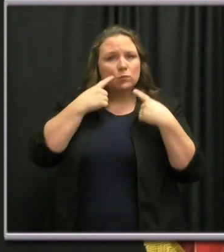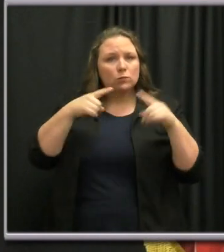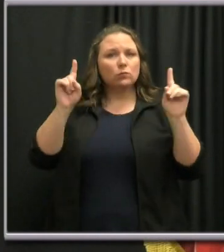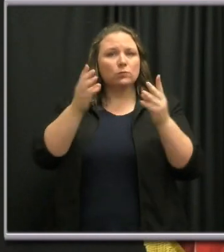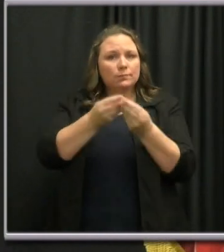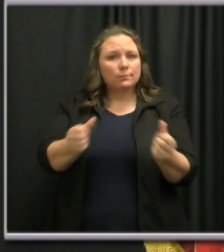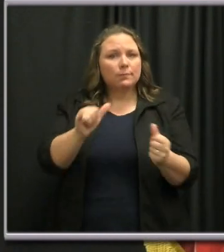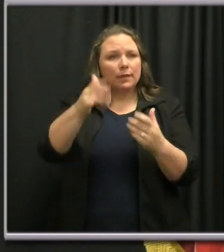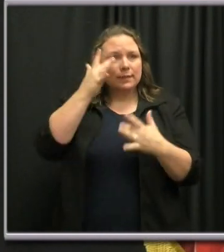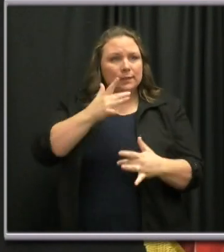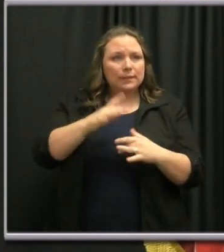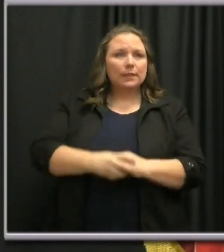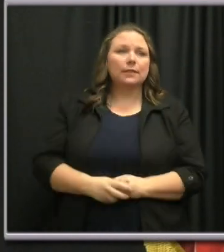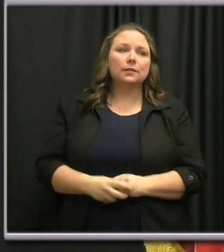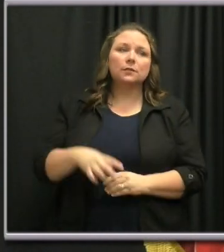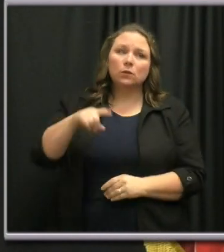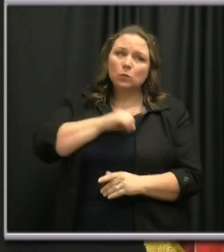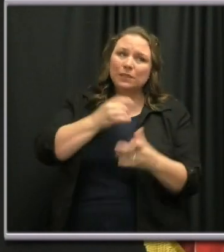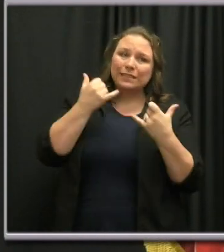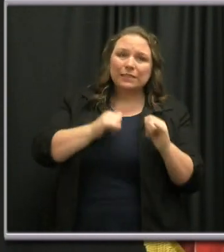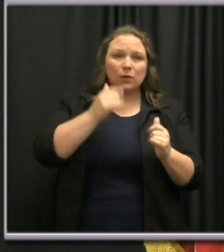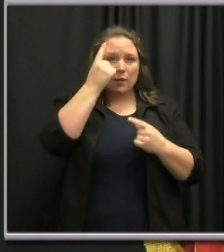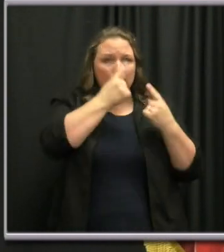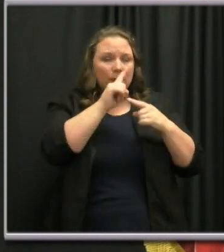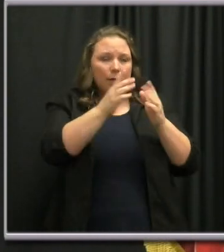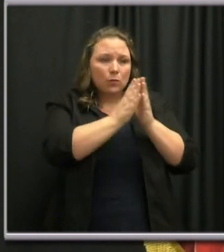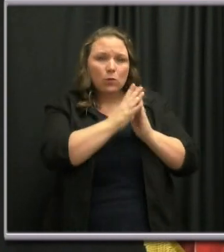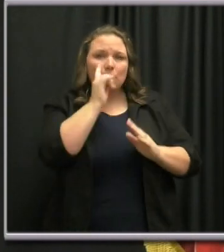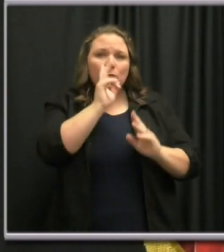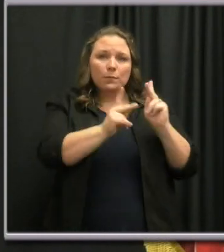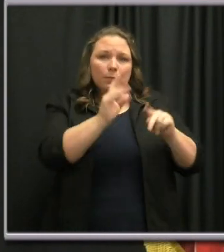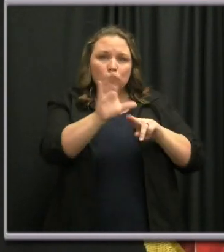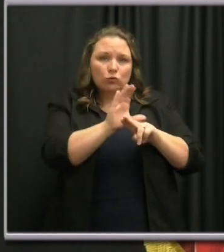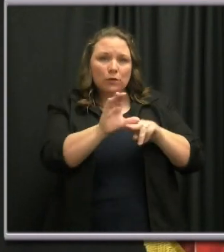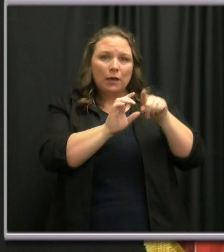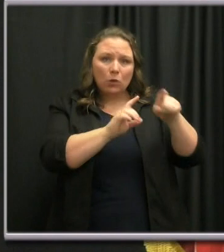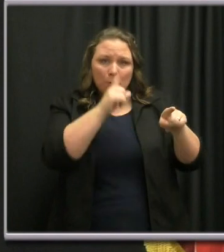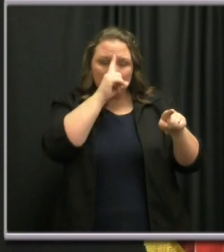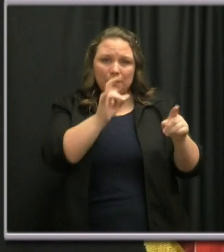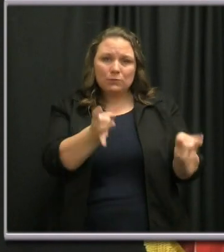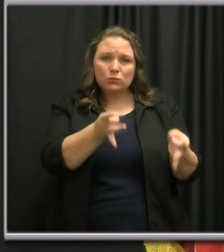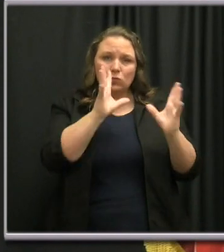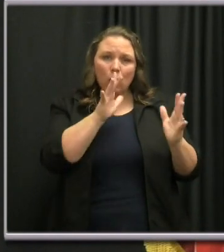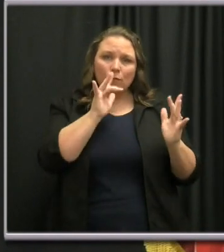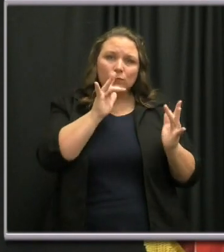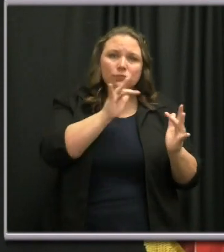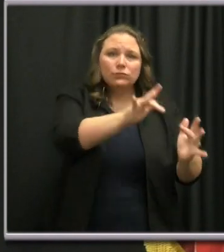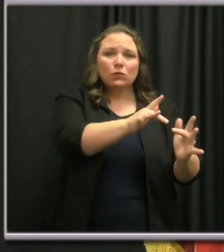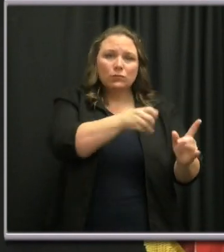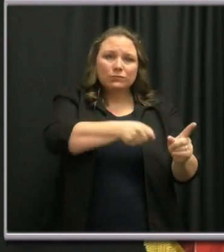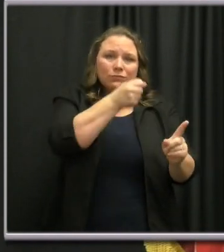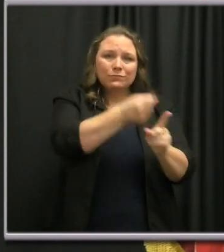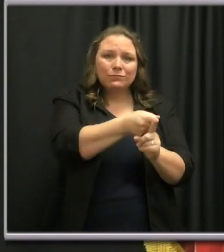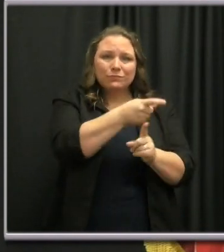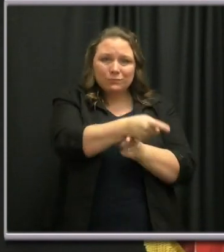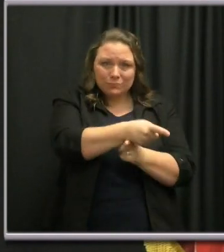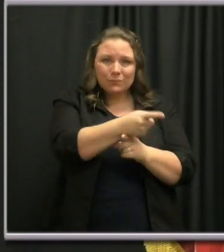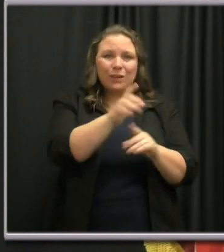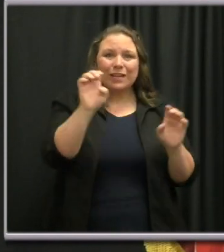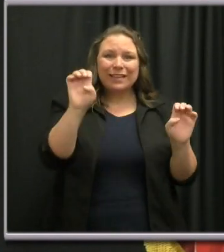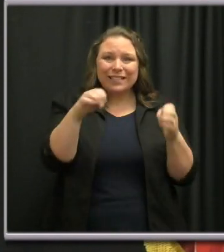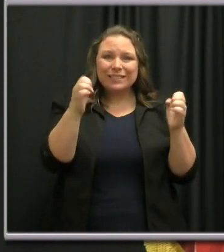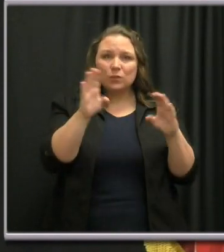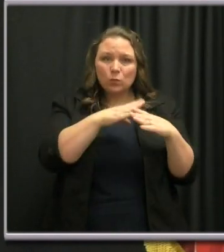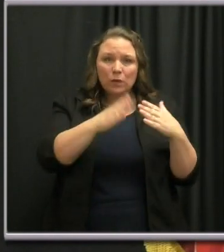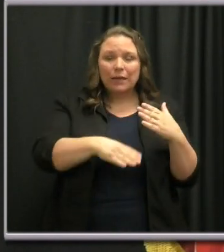our thoughts do remain with our friends in Chattanooga who are recovering from the deadly storms over the Easter weekend. Anyone able